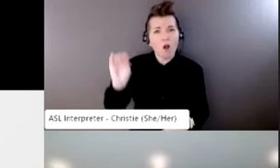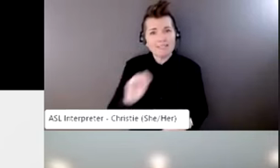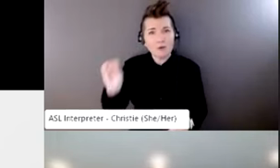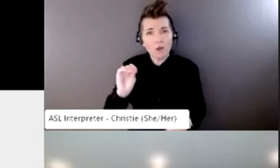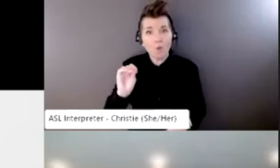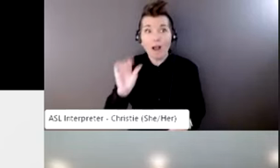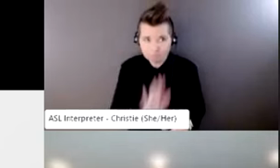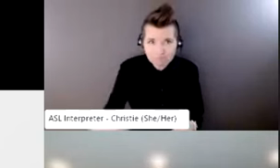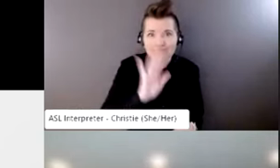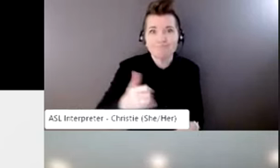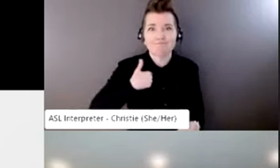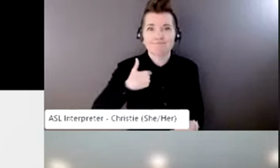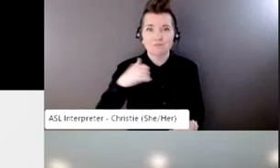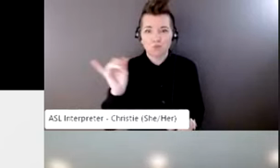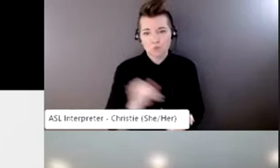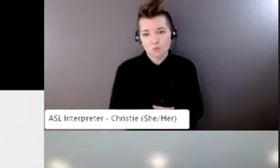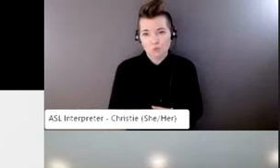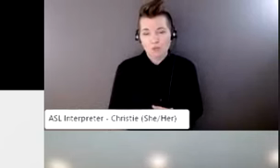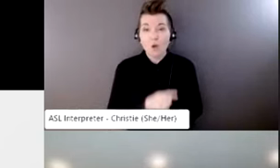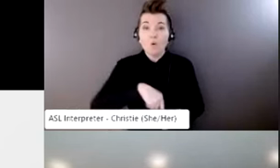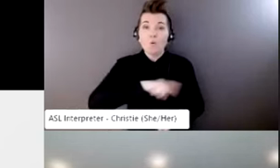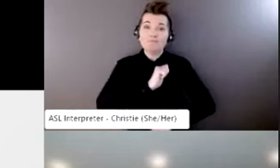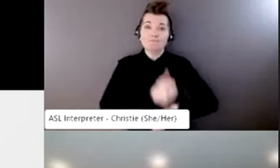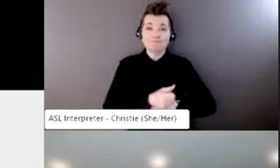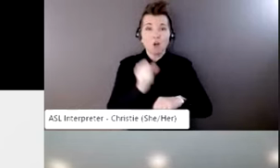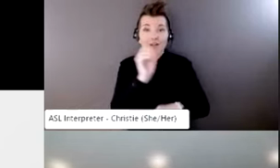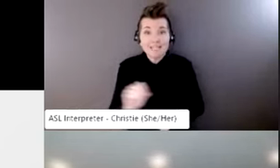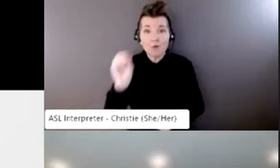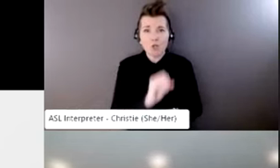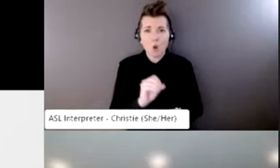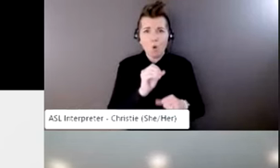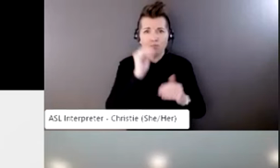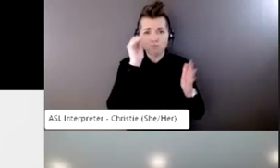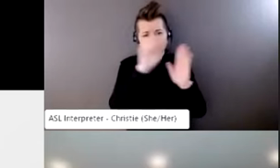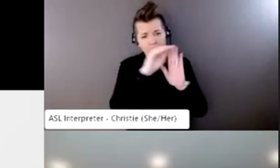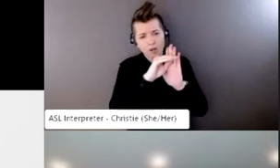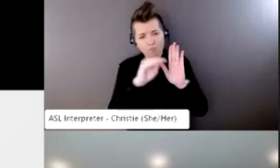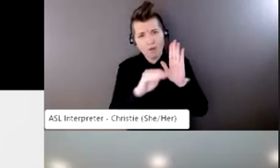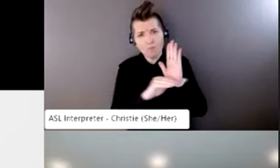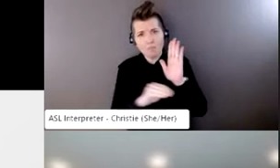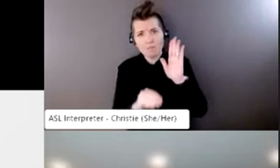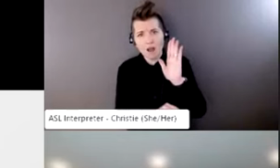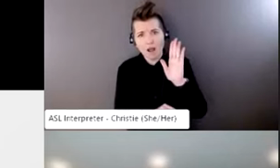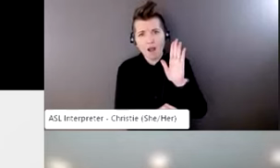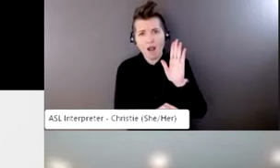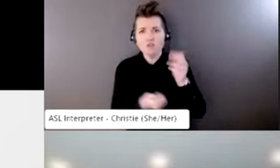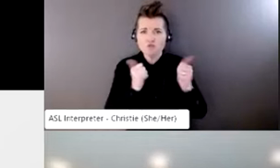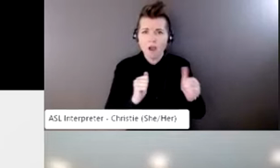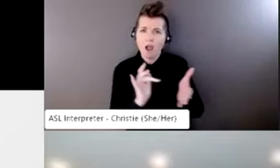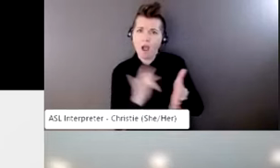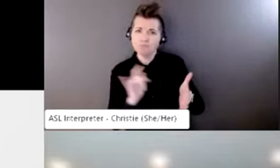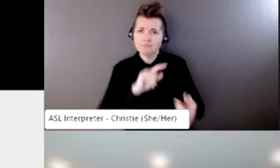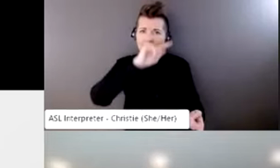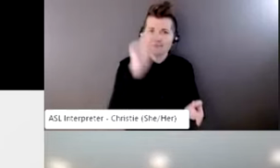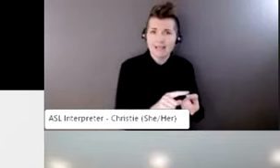Our mandate is to implement Ontario's strategy to combat elder abuse, and we've been doing that since 2003. And that strategy is funded under